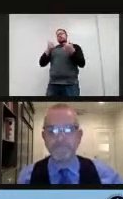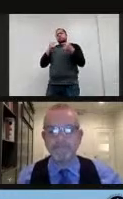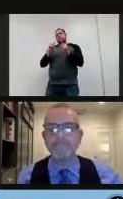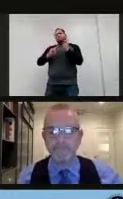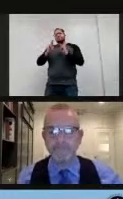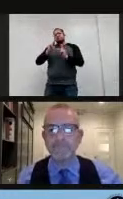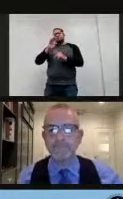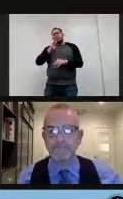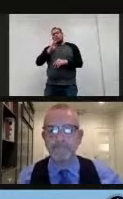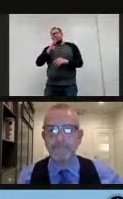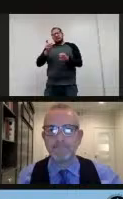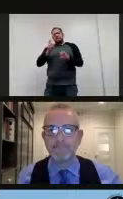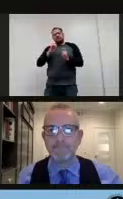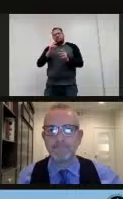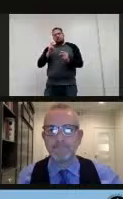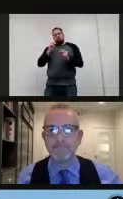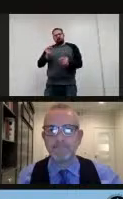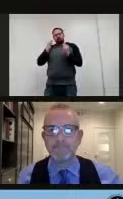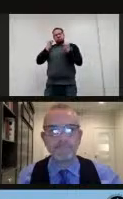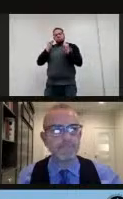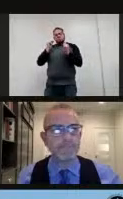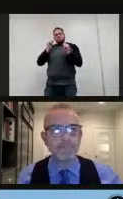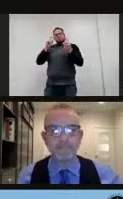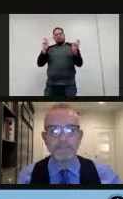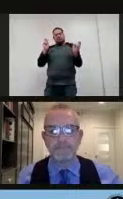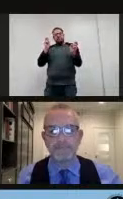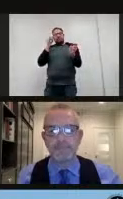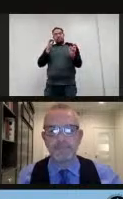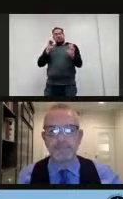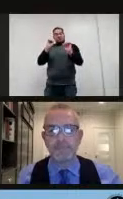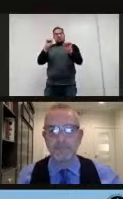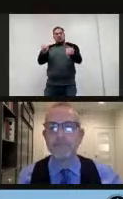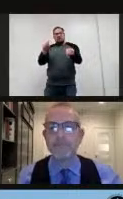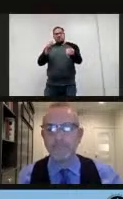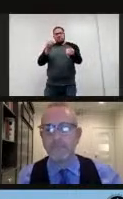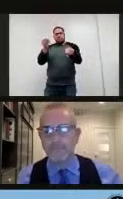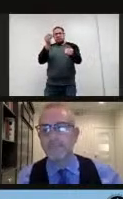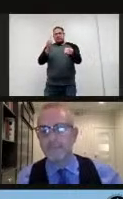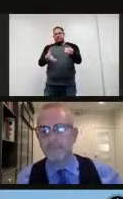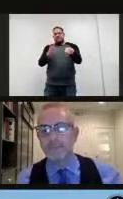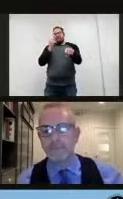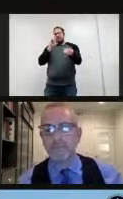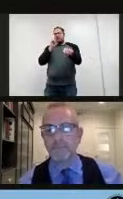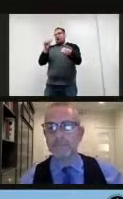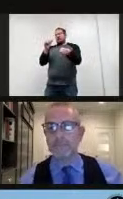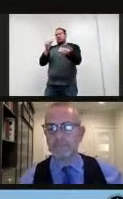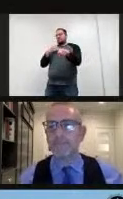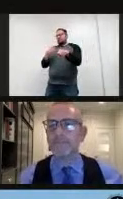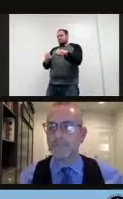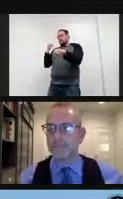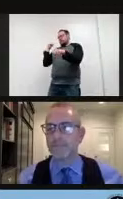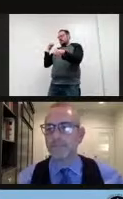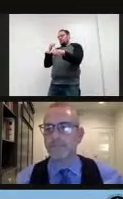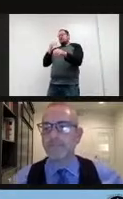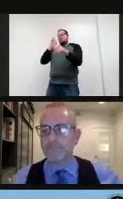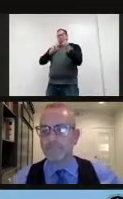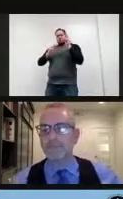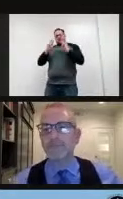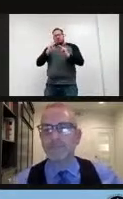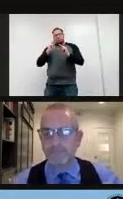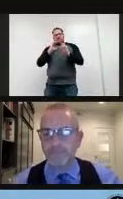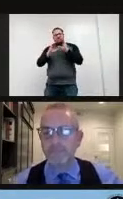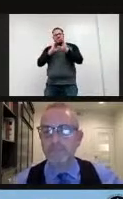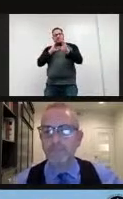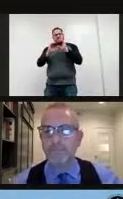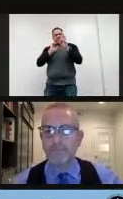statements. And then if it's a go, I'll leave it in. If it's not, then I'll take it out. So I'll just try to monitor the conversation that way so